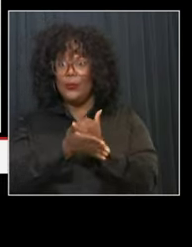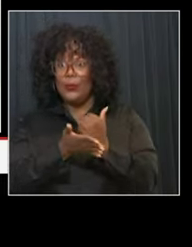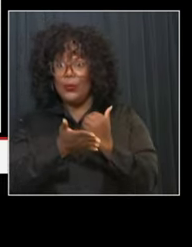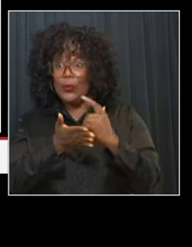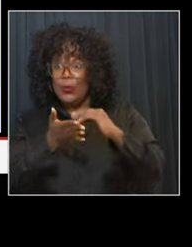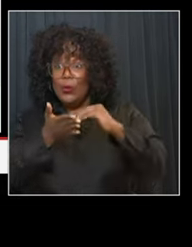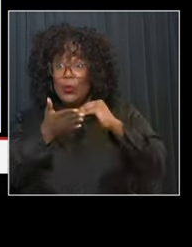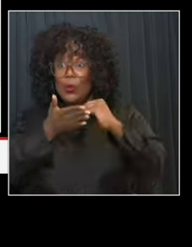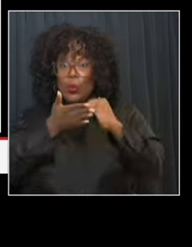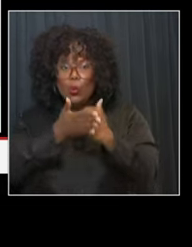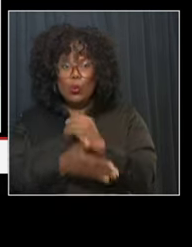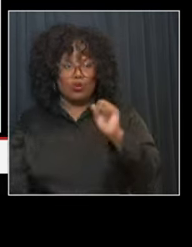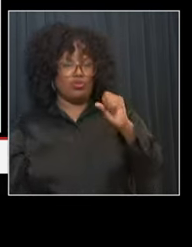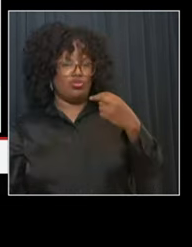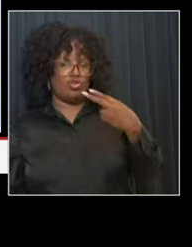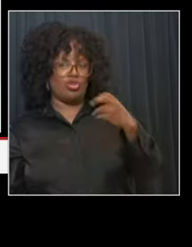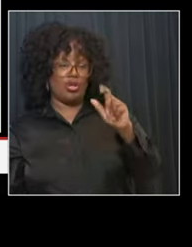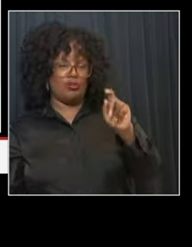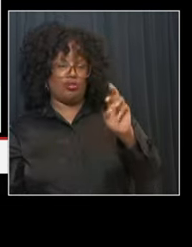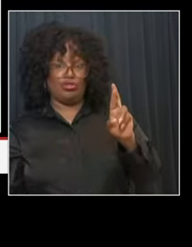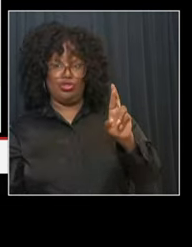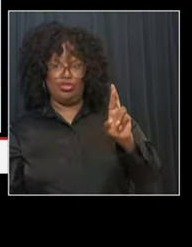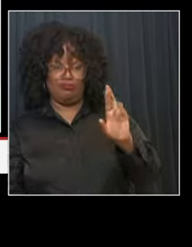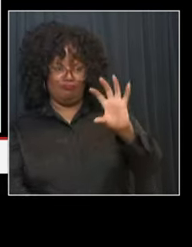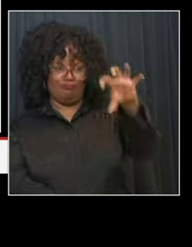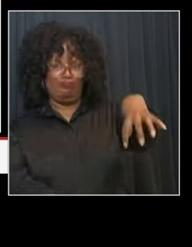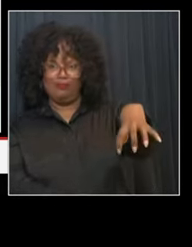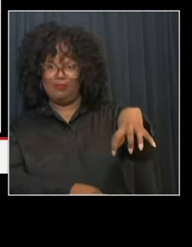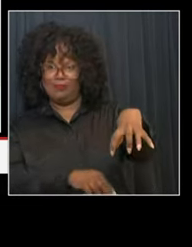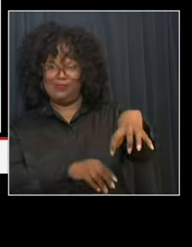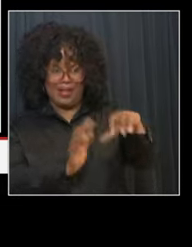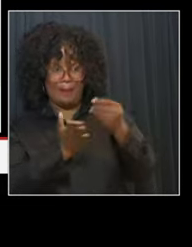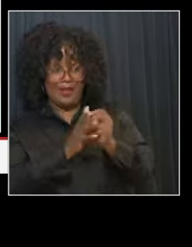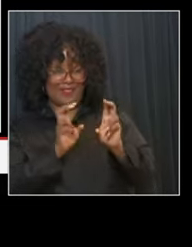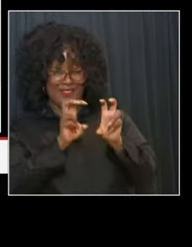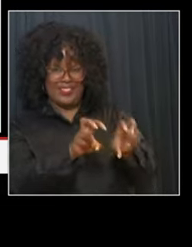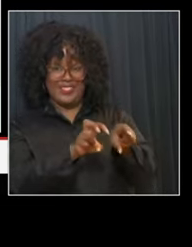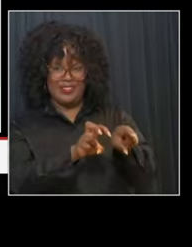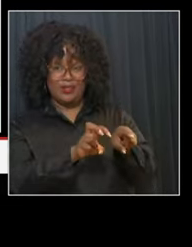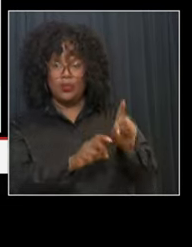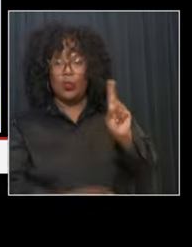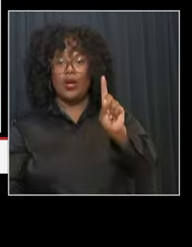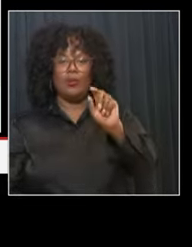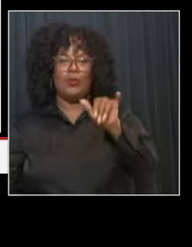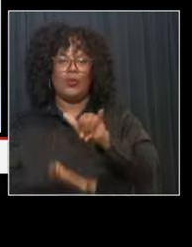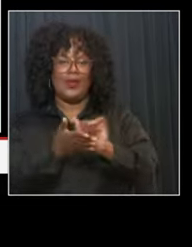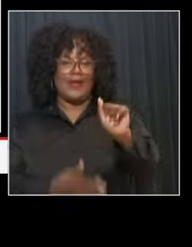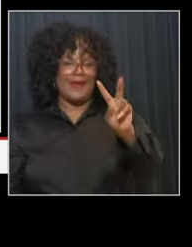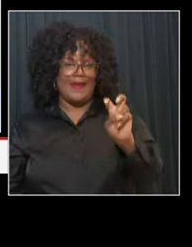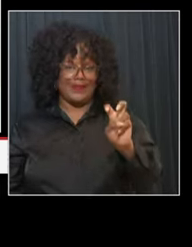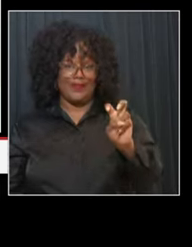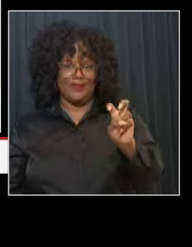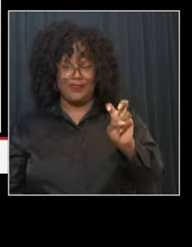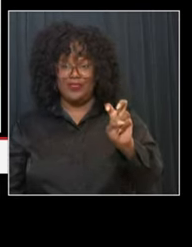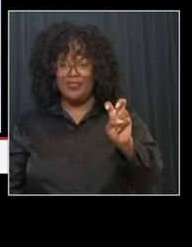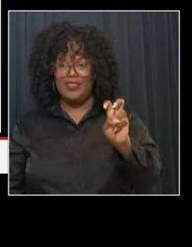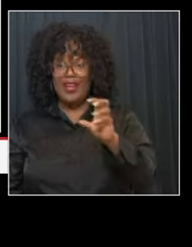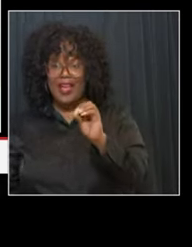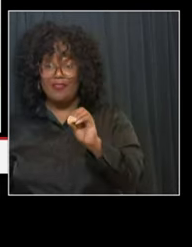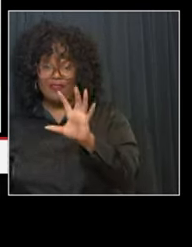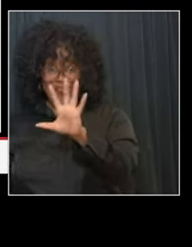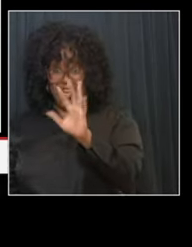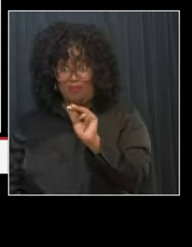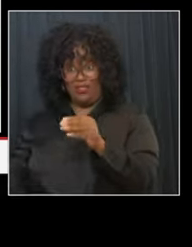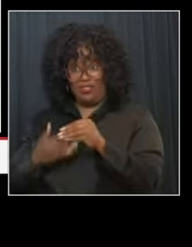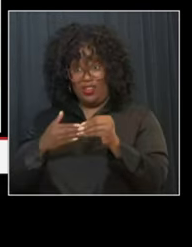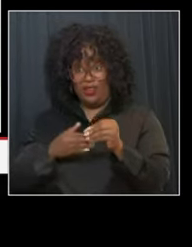go to a brand new shelter to replace the New York Avenue. Another $5 million for improvement in the Naylor Road shelter for